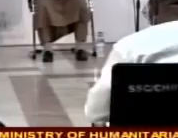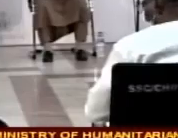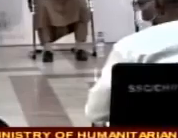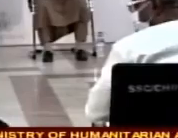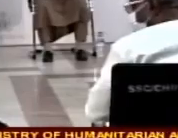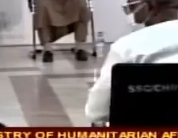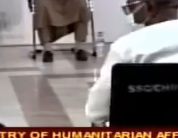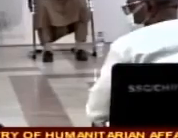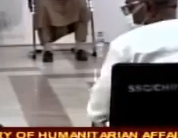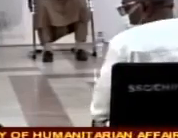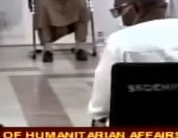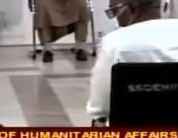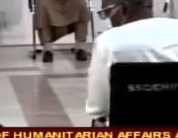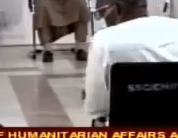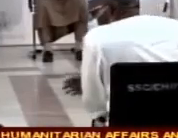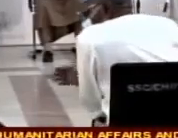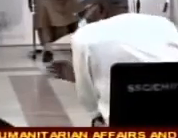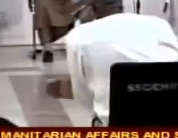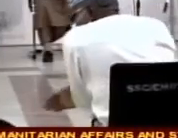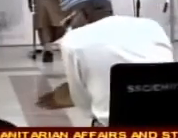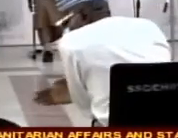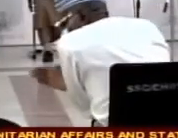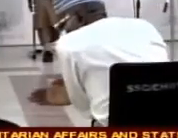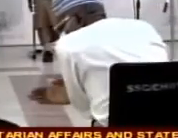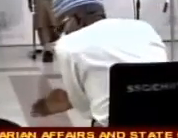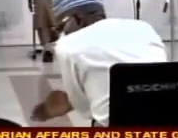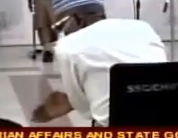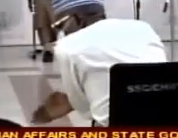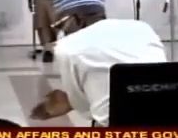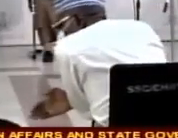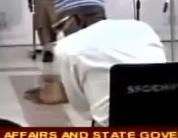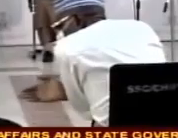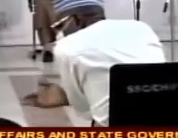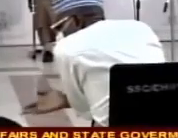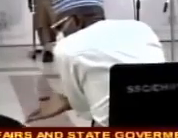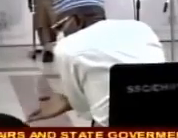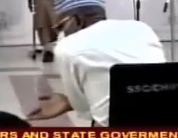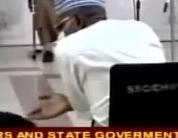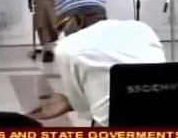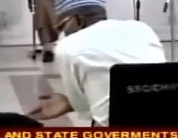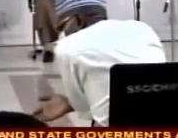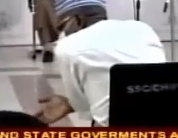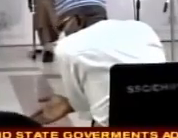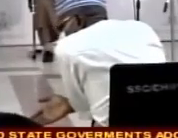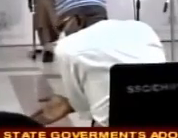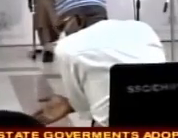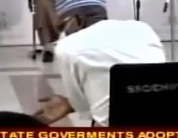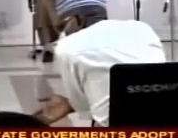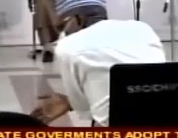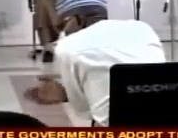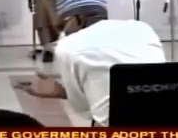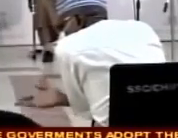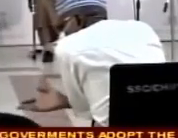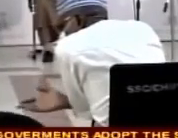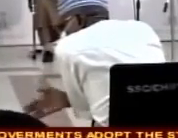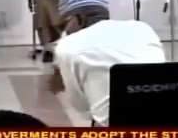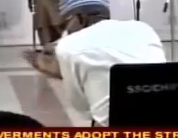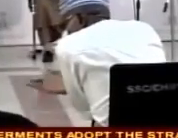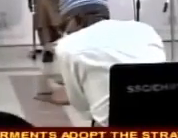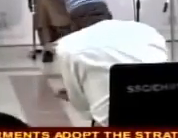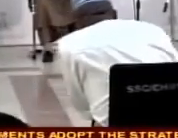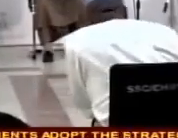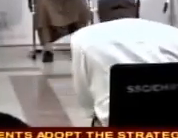of Health, the DG NCDC, the National Coordinator, that's on the technical